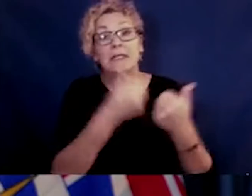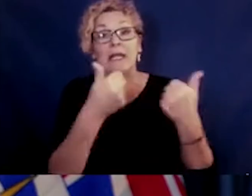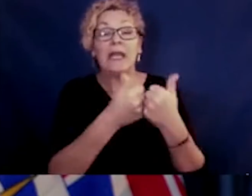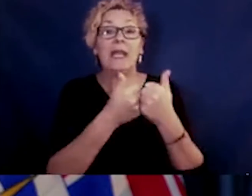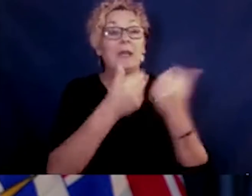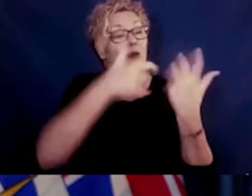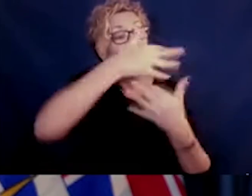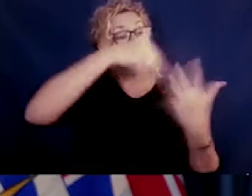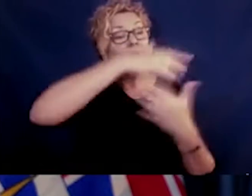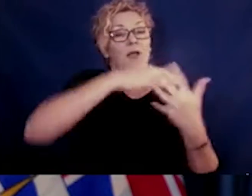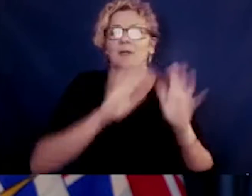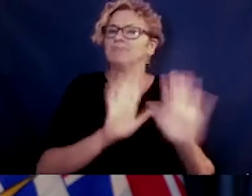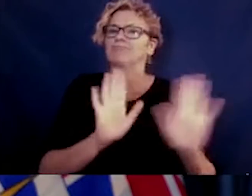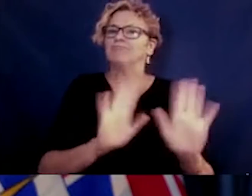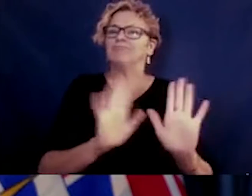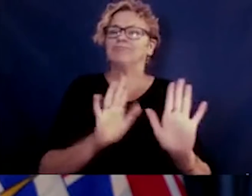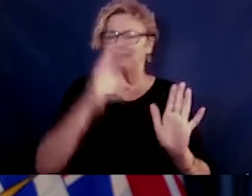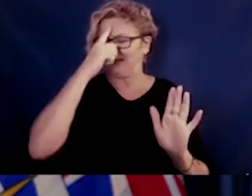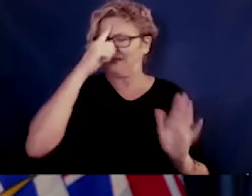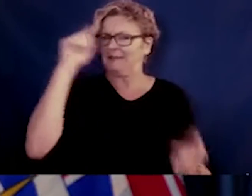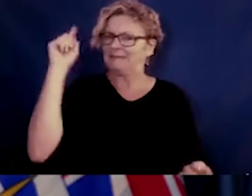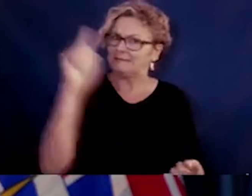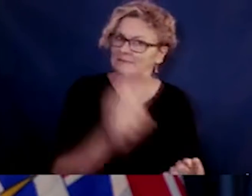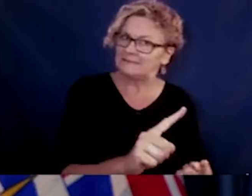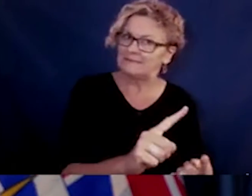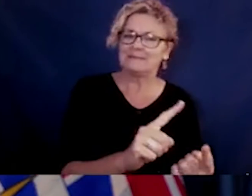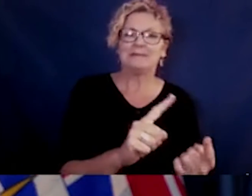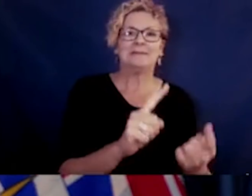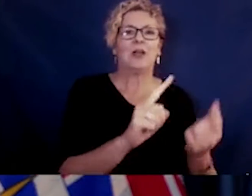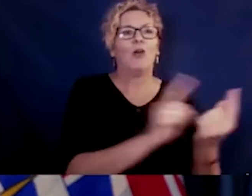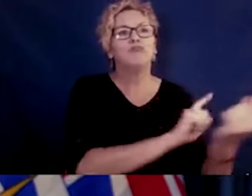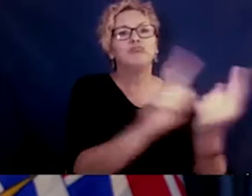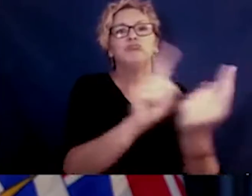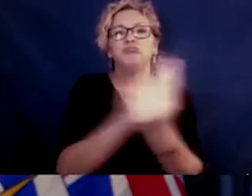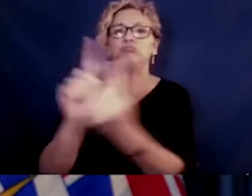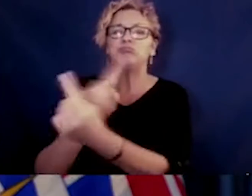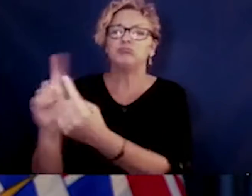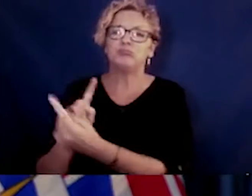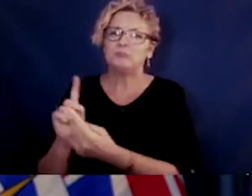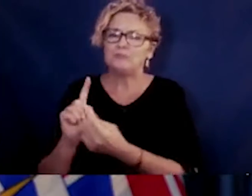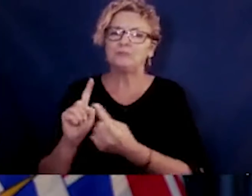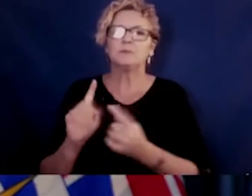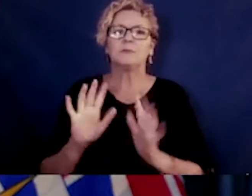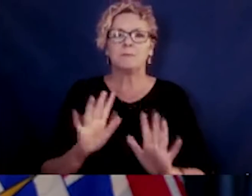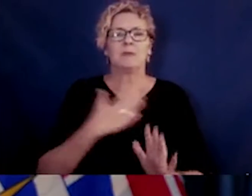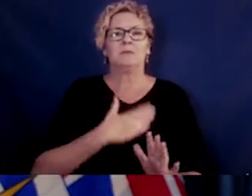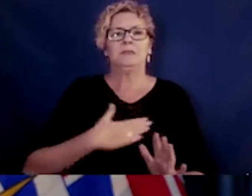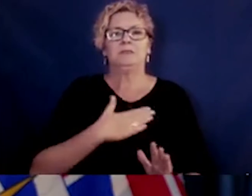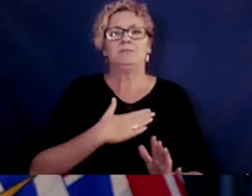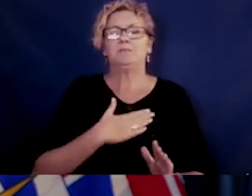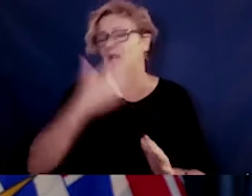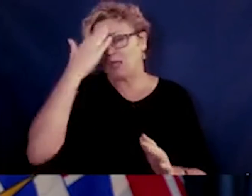means if you are playing in a sports league, pick one league. Don't pick multiple leagues. If your children are involved in